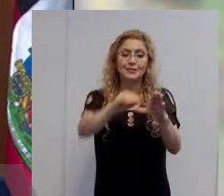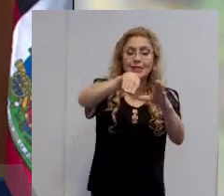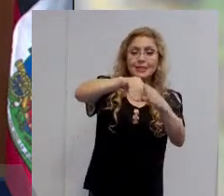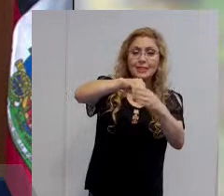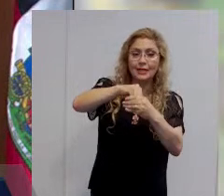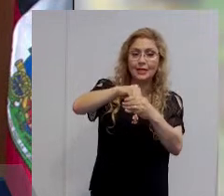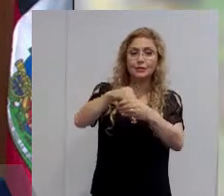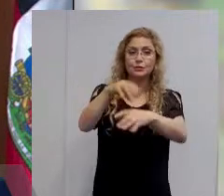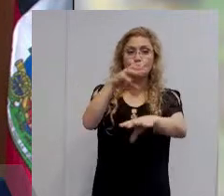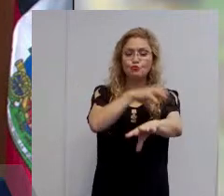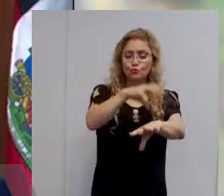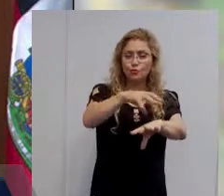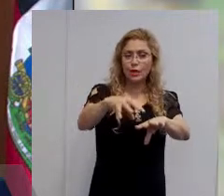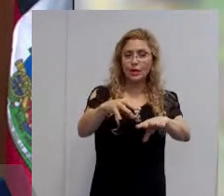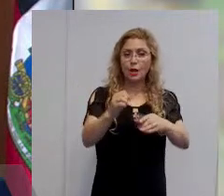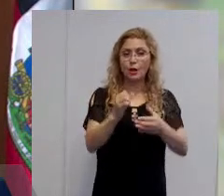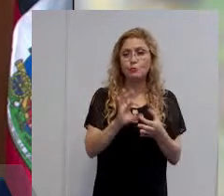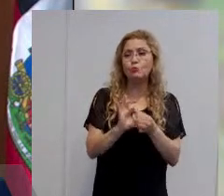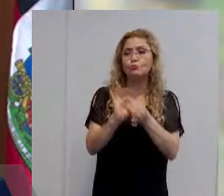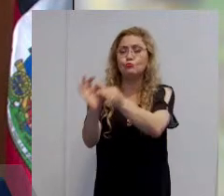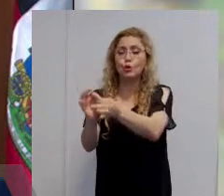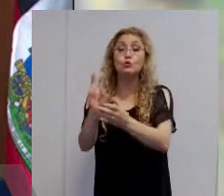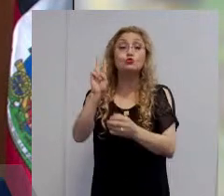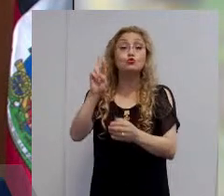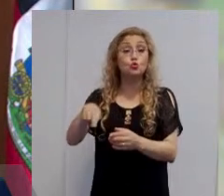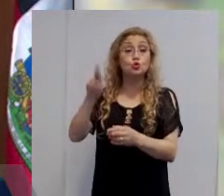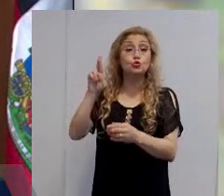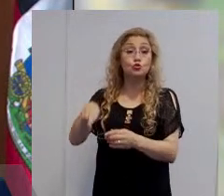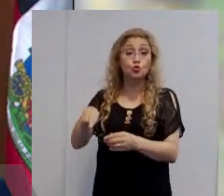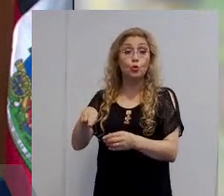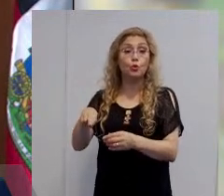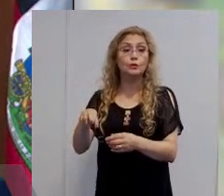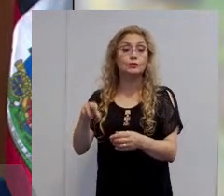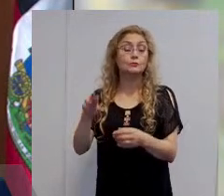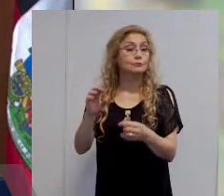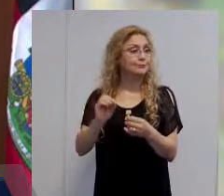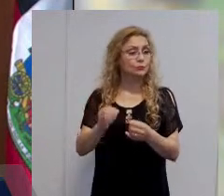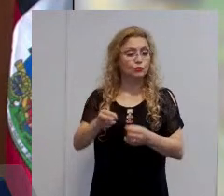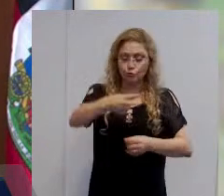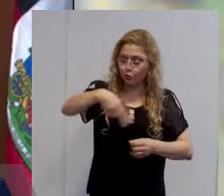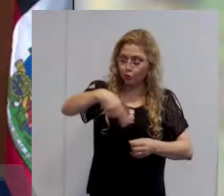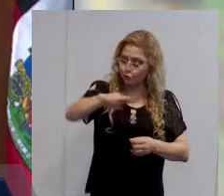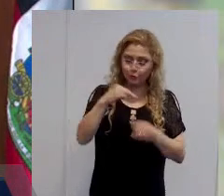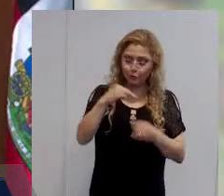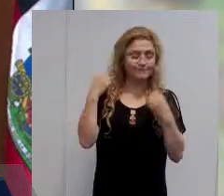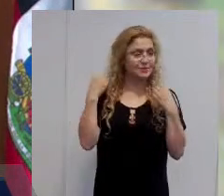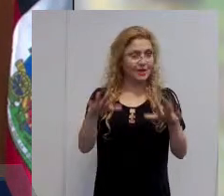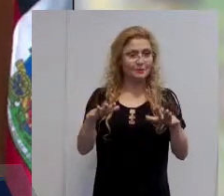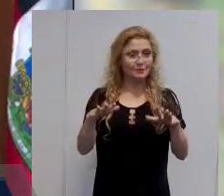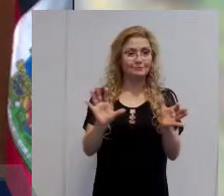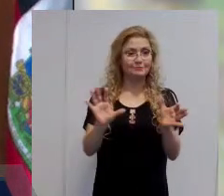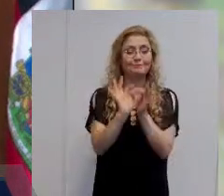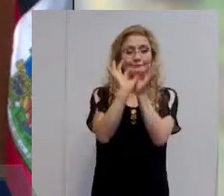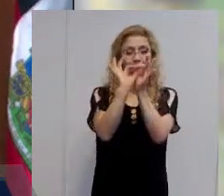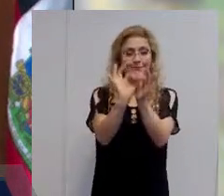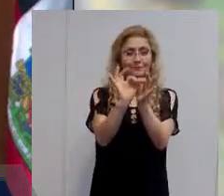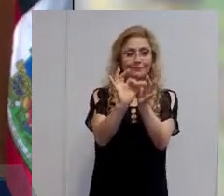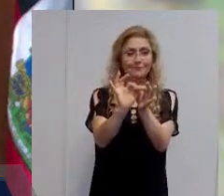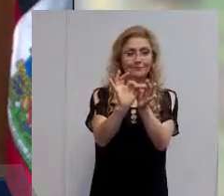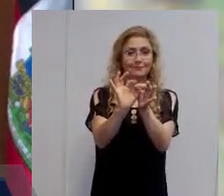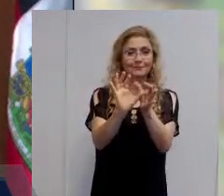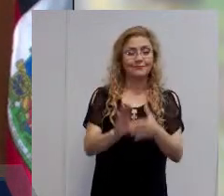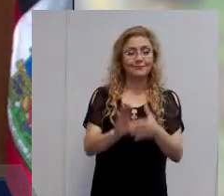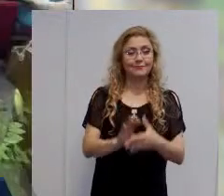regional integration, for South-South collaboration with SICA and CELAC. We're at your service. Thank you very